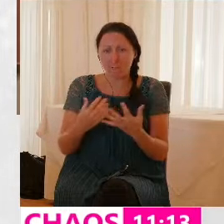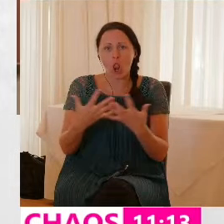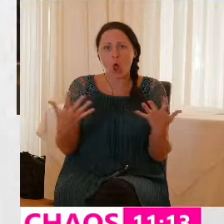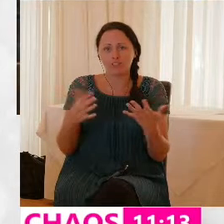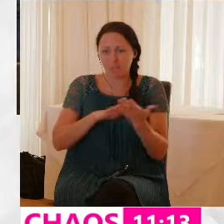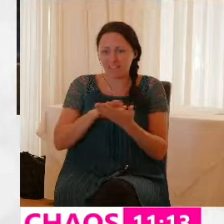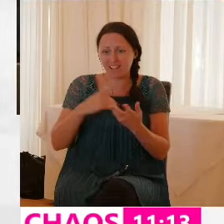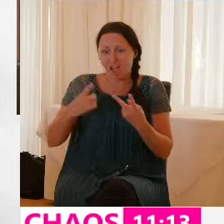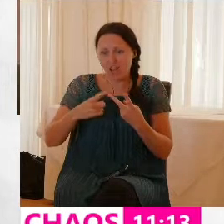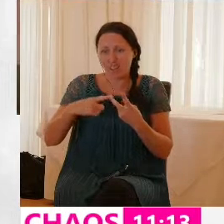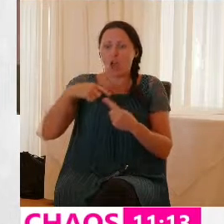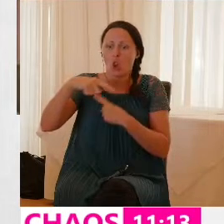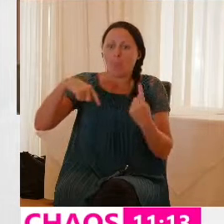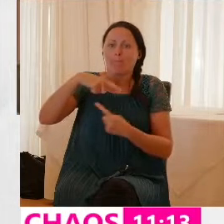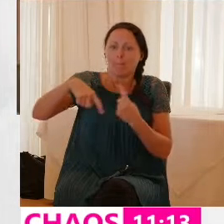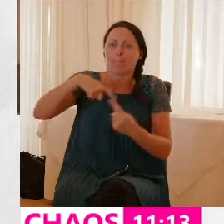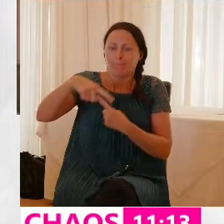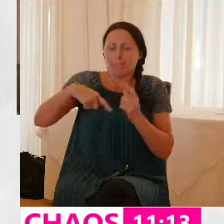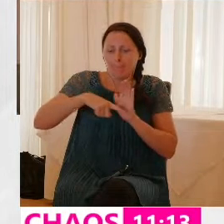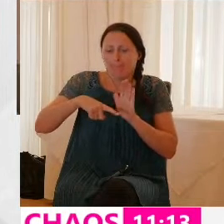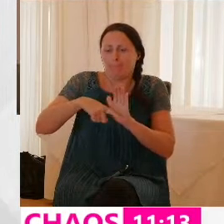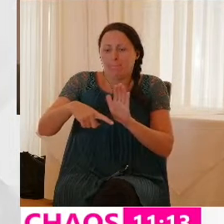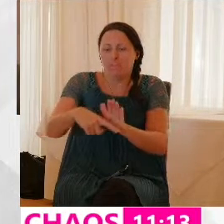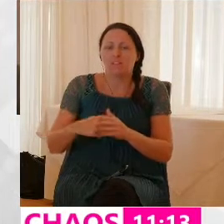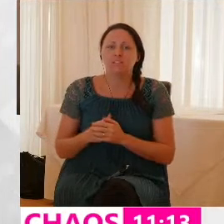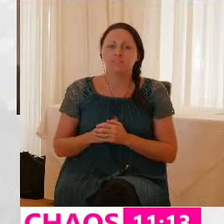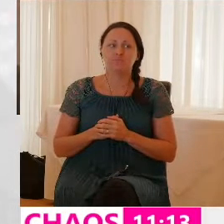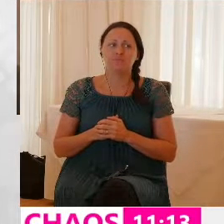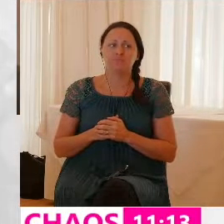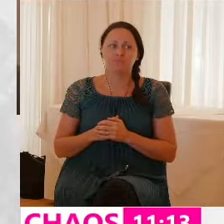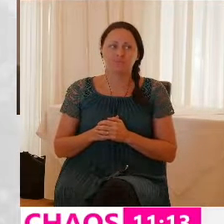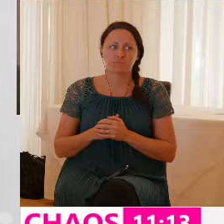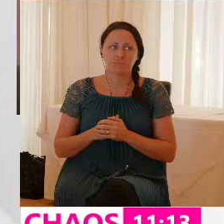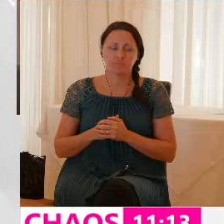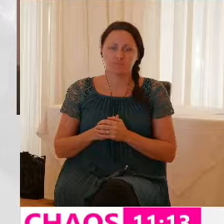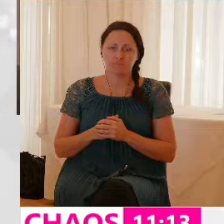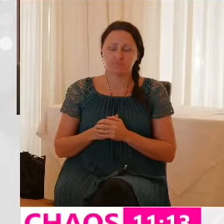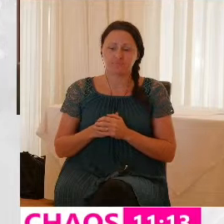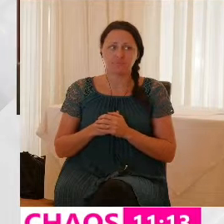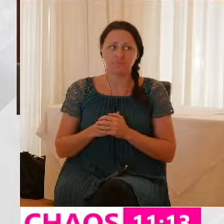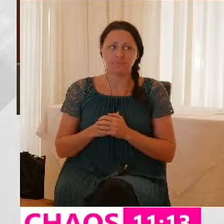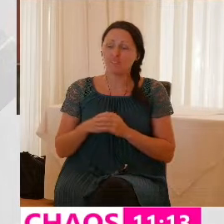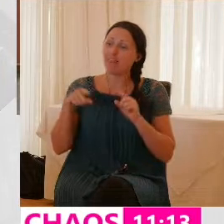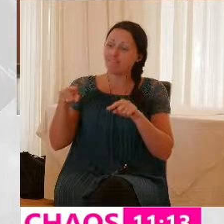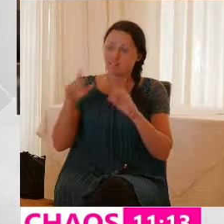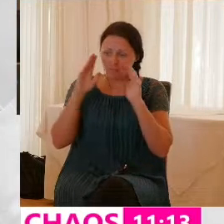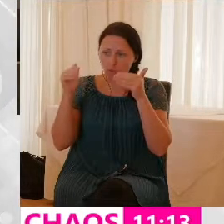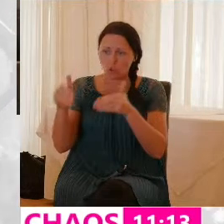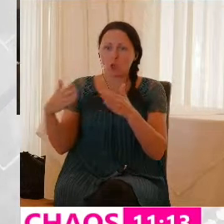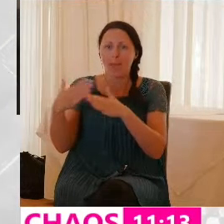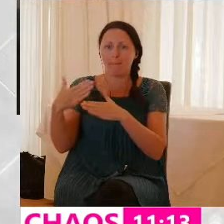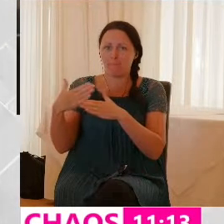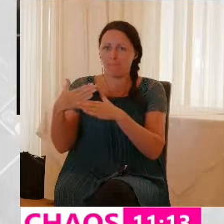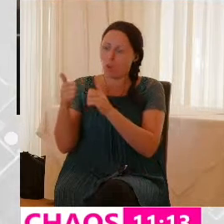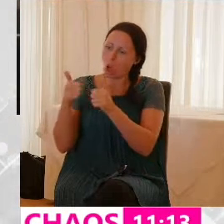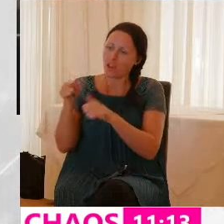of practices indeed. This part of the map is for the employers, but if you go to the other side